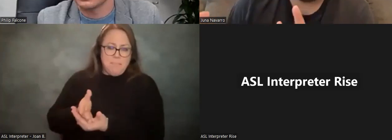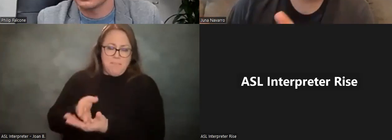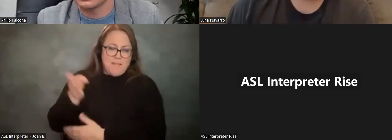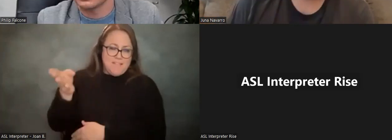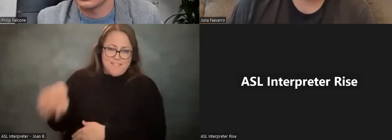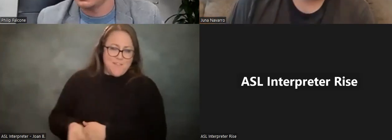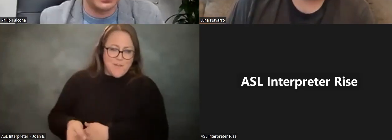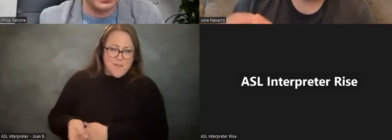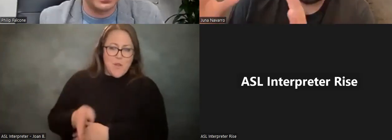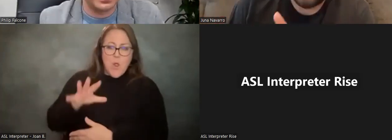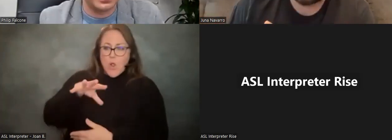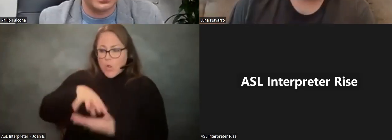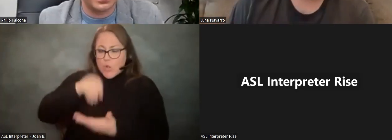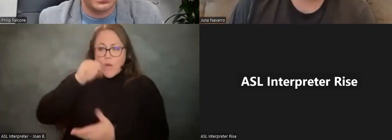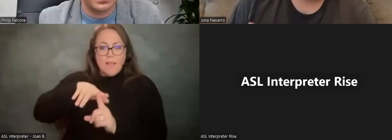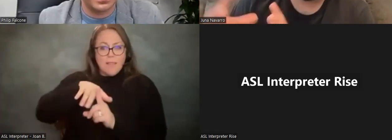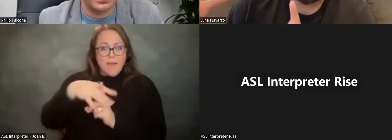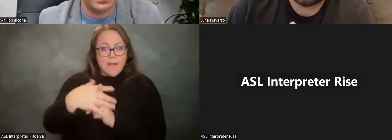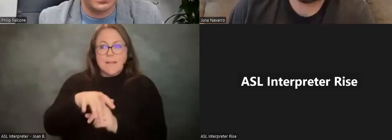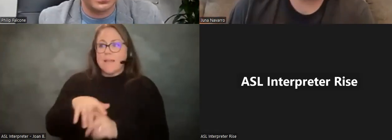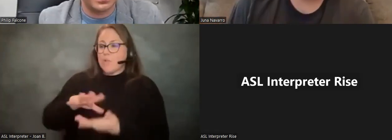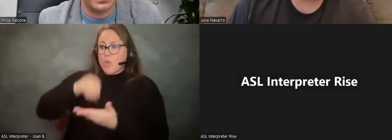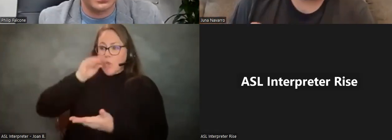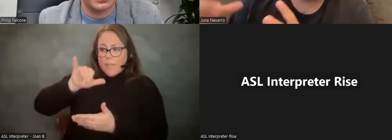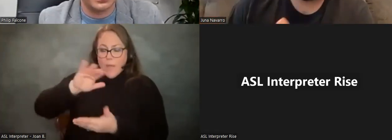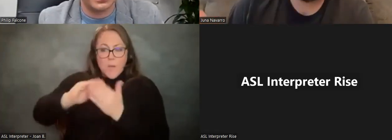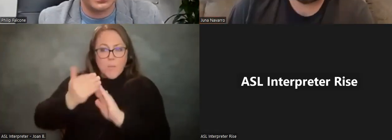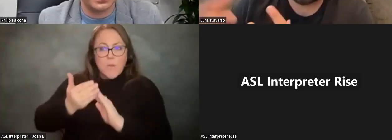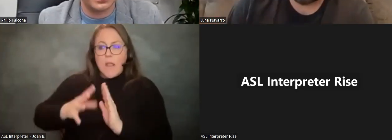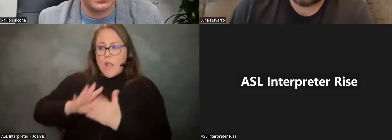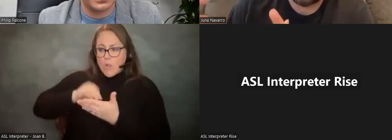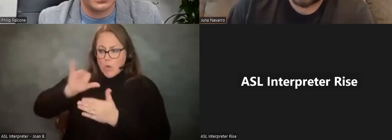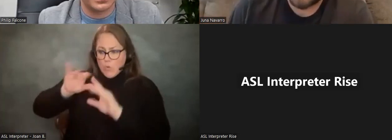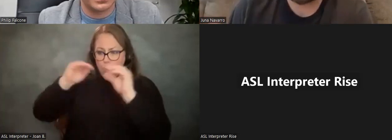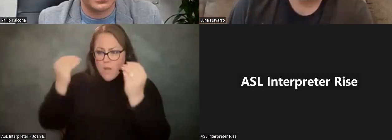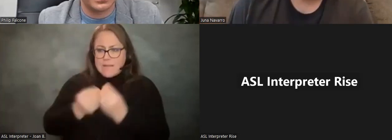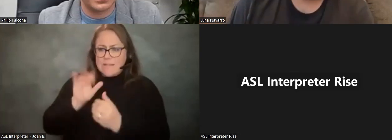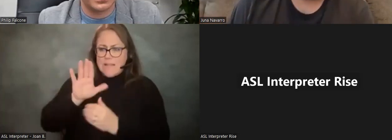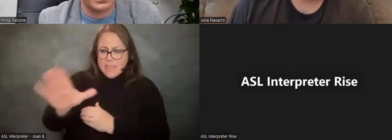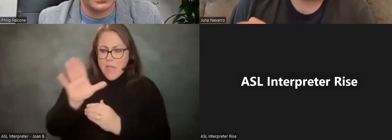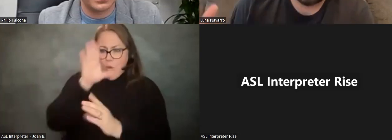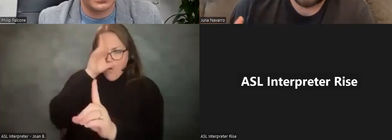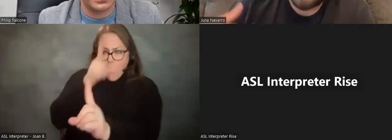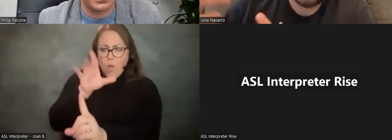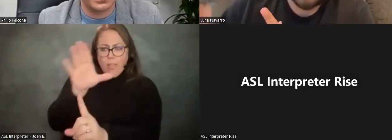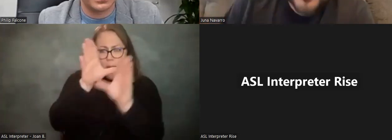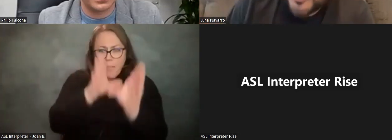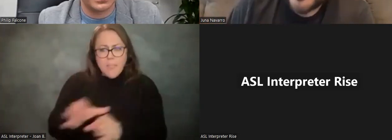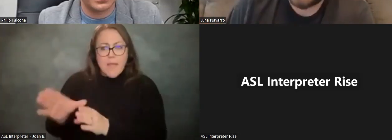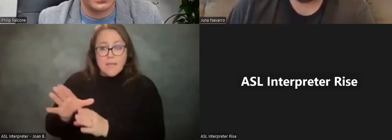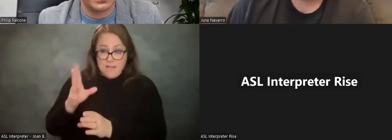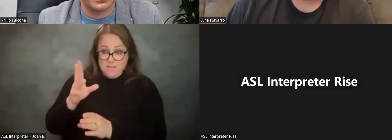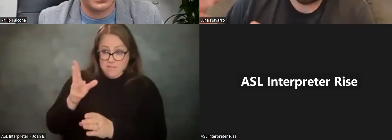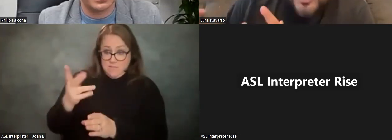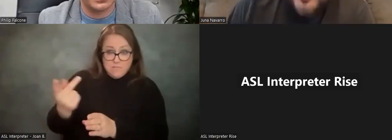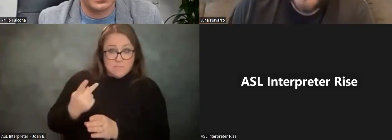the context, learning the community, learning the organization, learning their initiatives or their plans, their goals, and then seeing if you even align with those